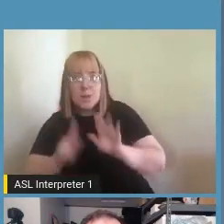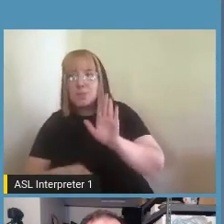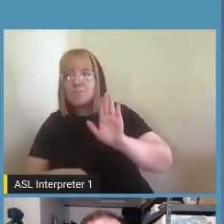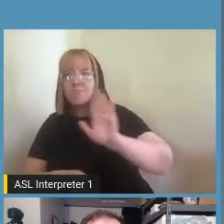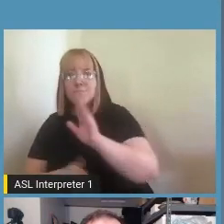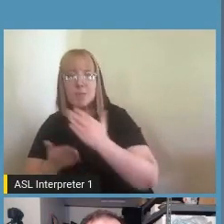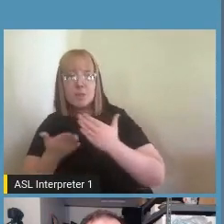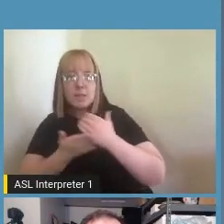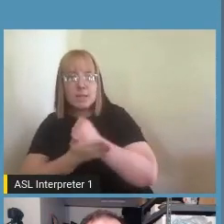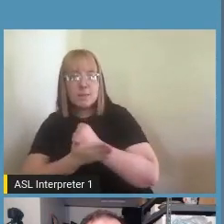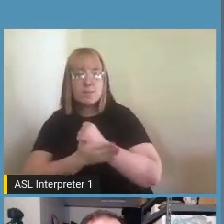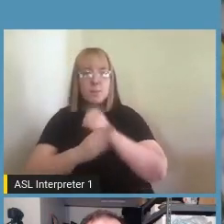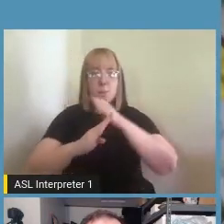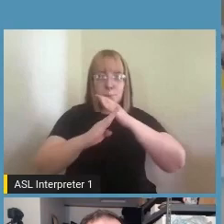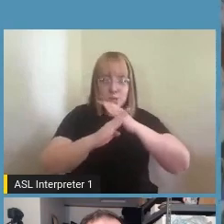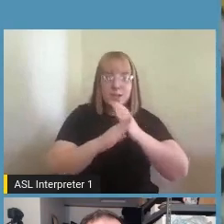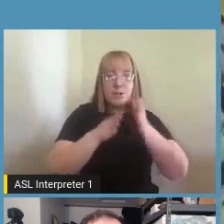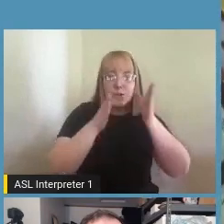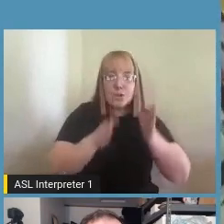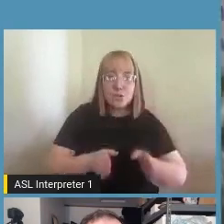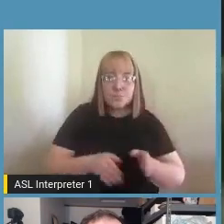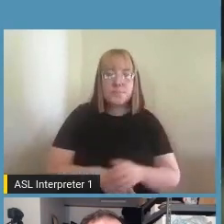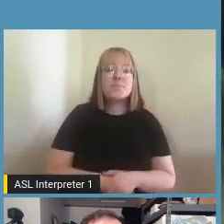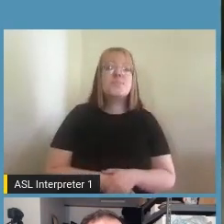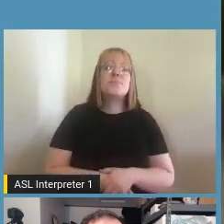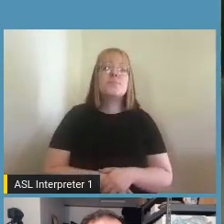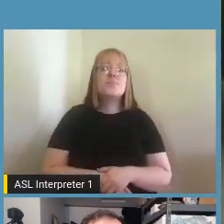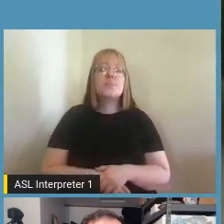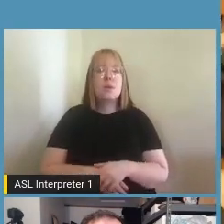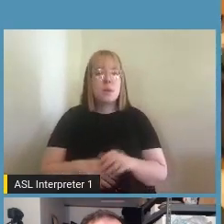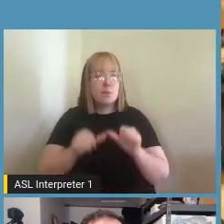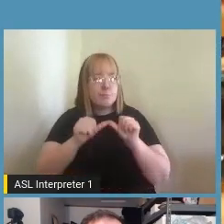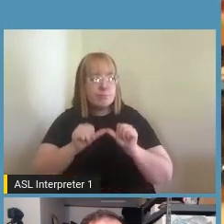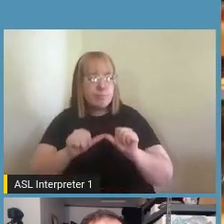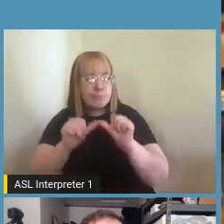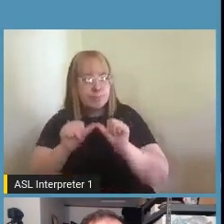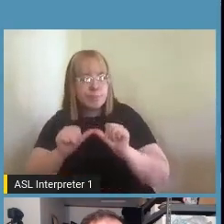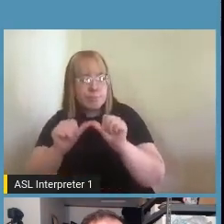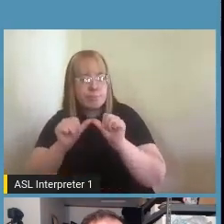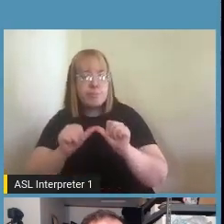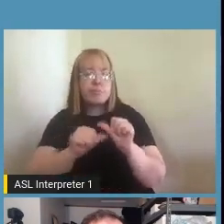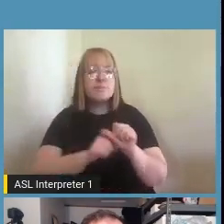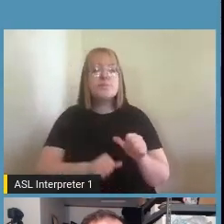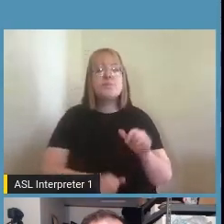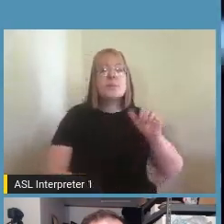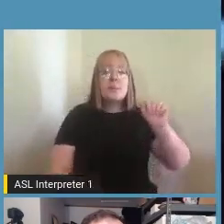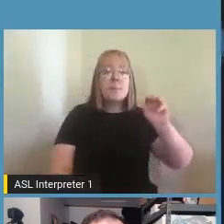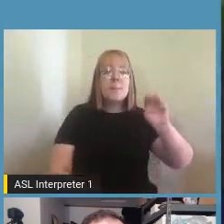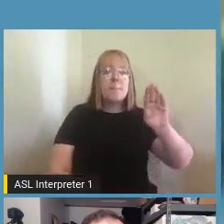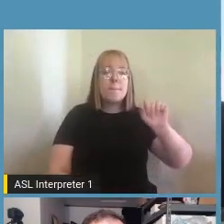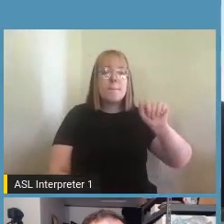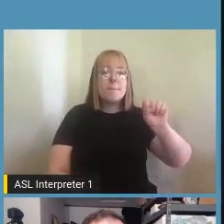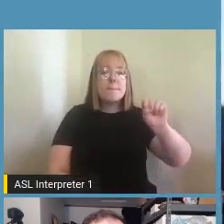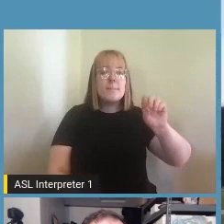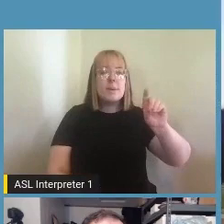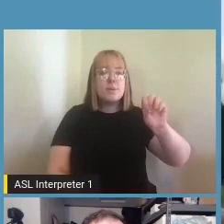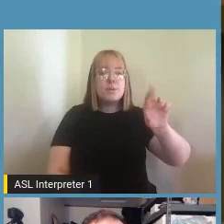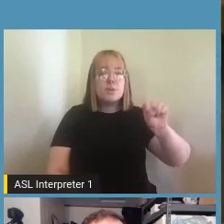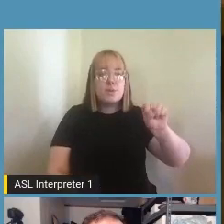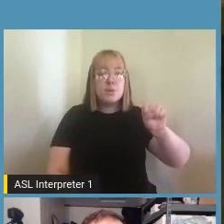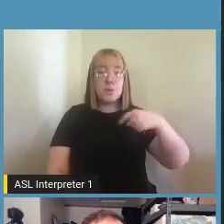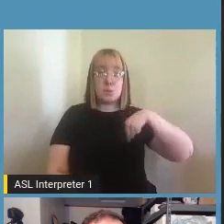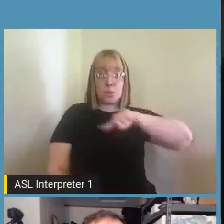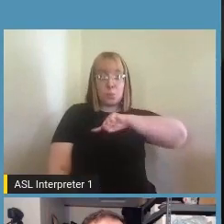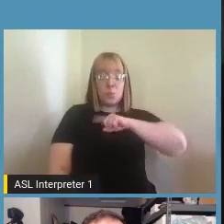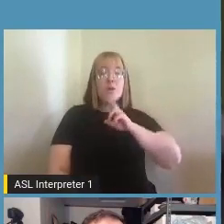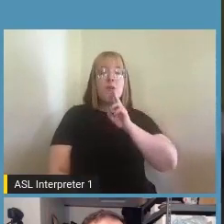We are protectors. We are sustainers. We are cultural ambassadors. We are the